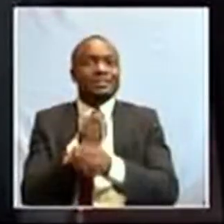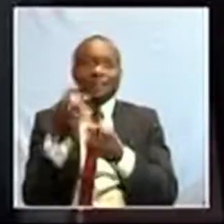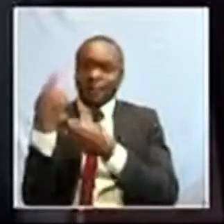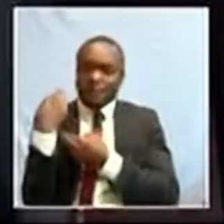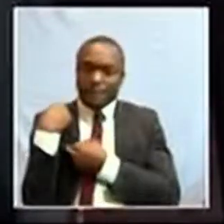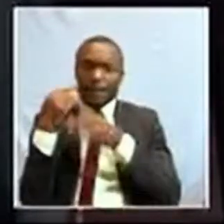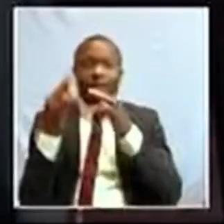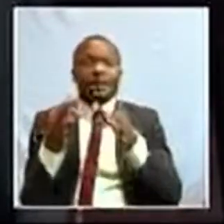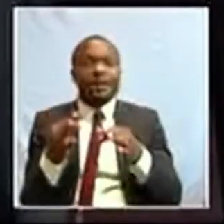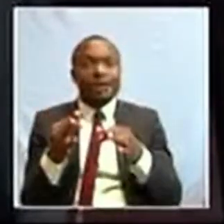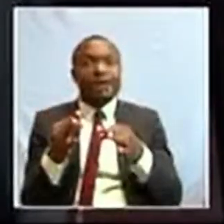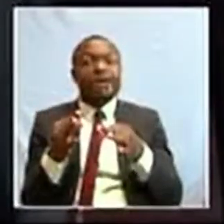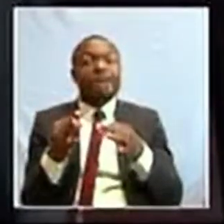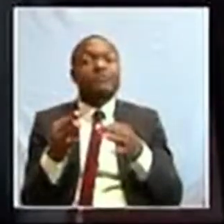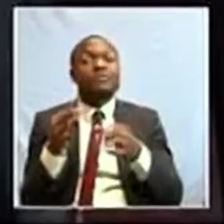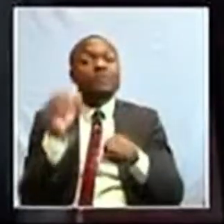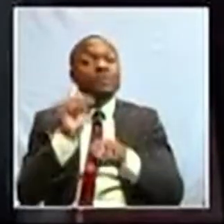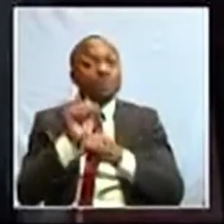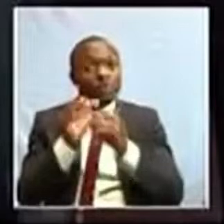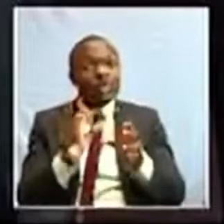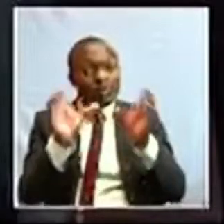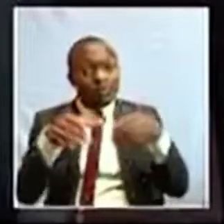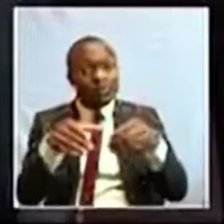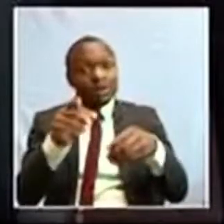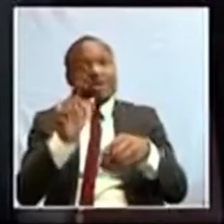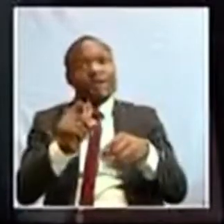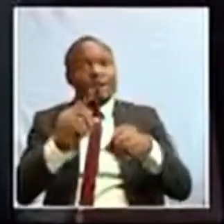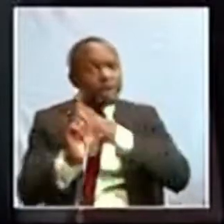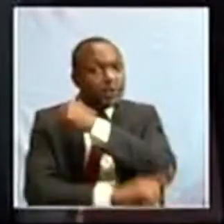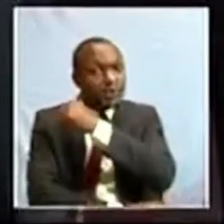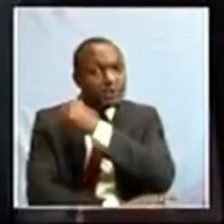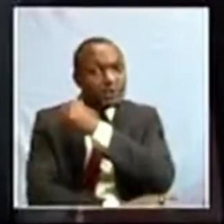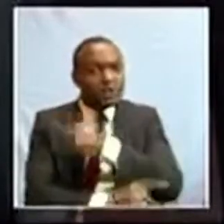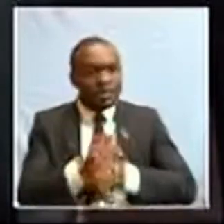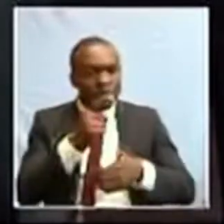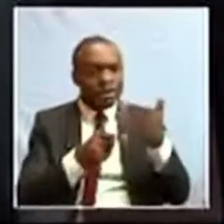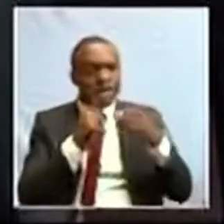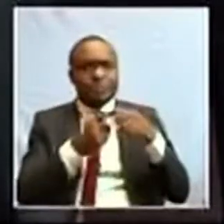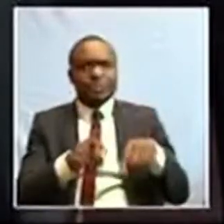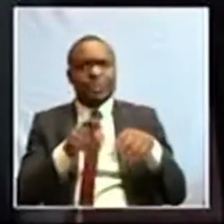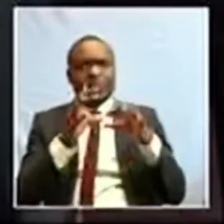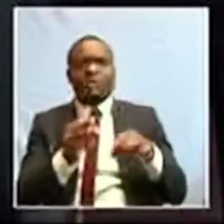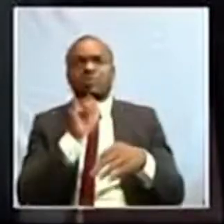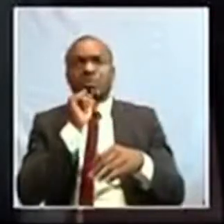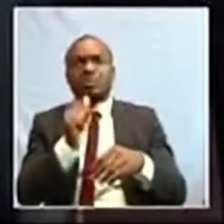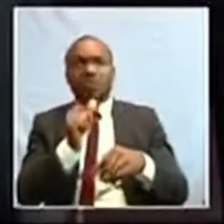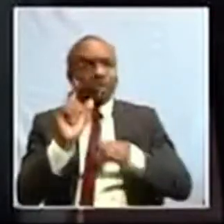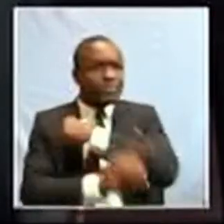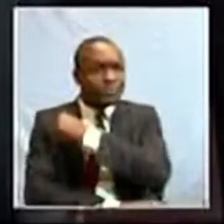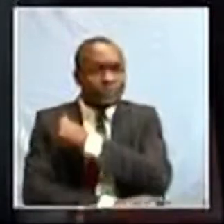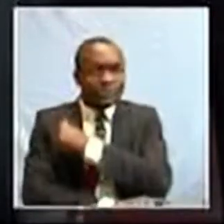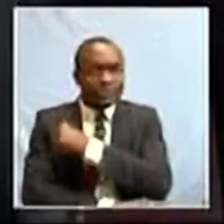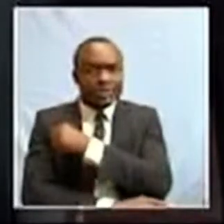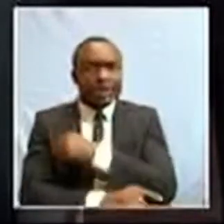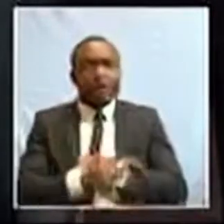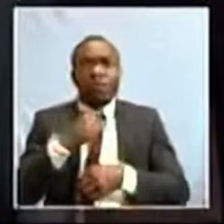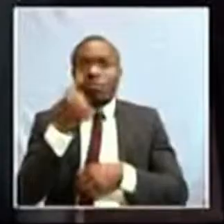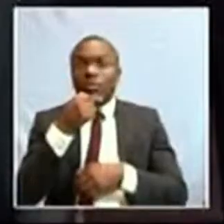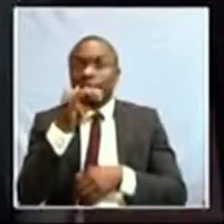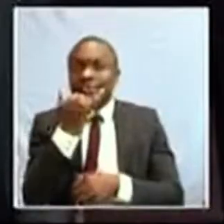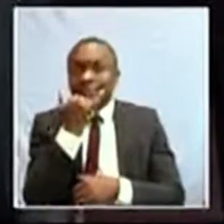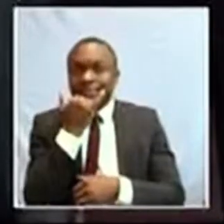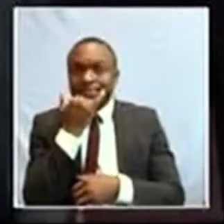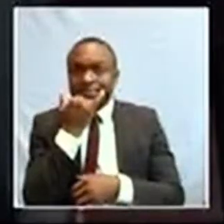Council, he causes an accident, was he charged? If he wasn't charged, what has happened? You know, who was in the wrong? You